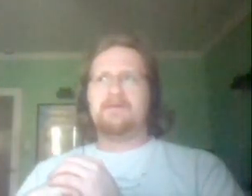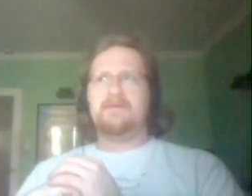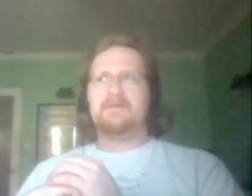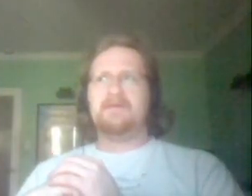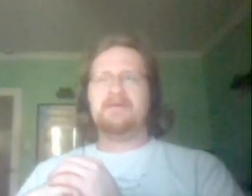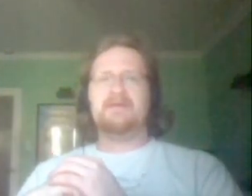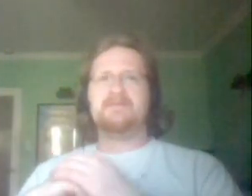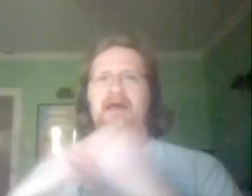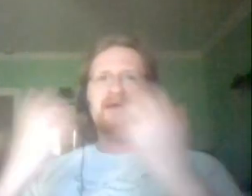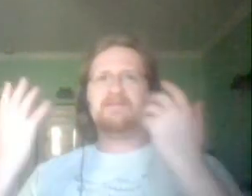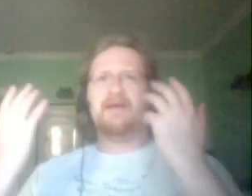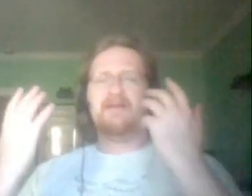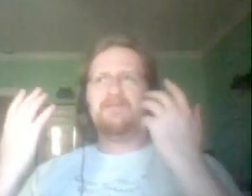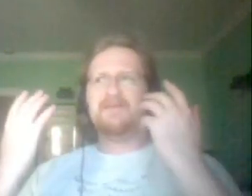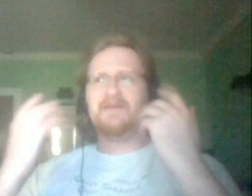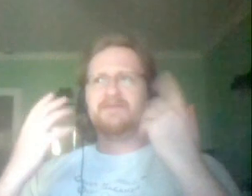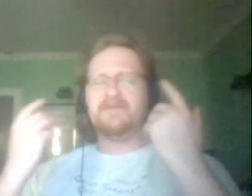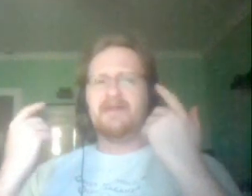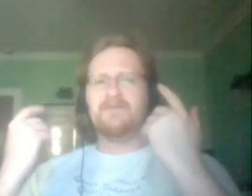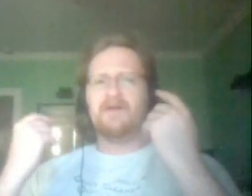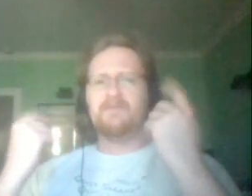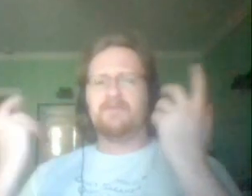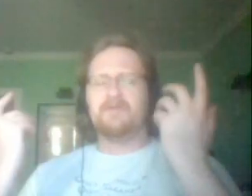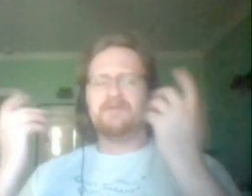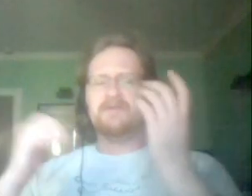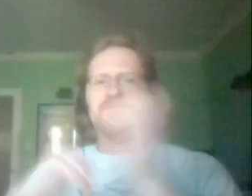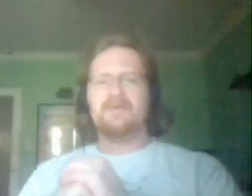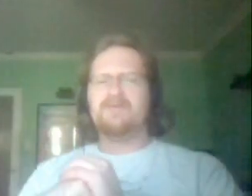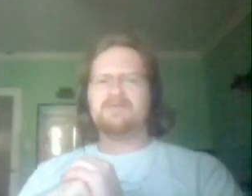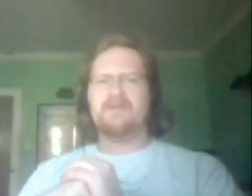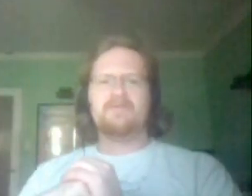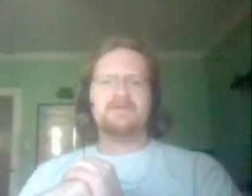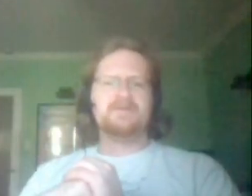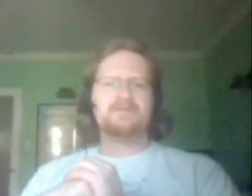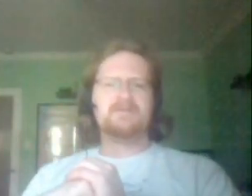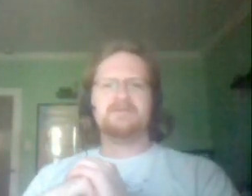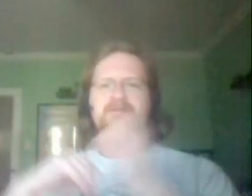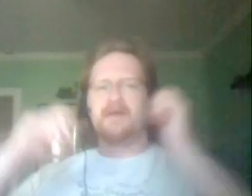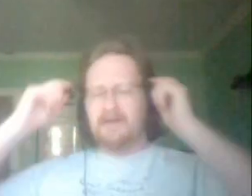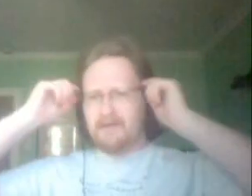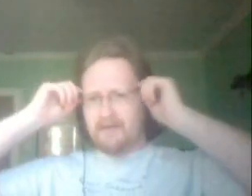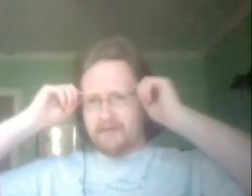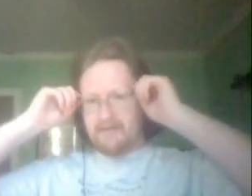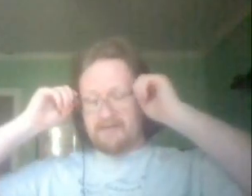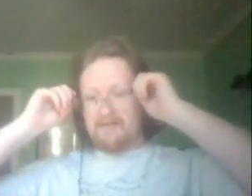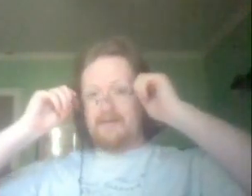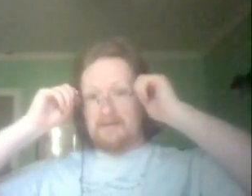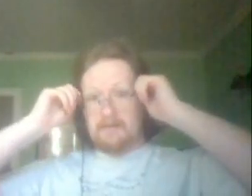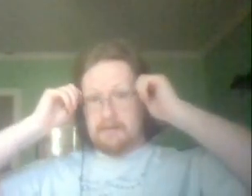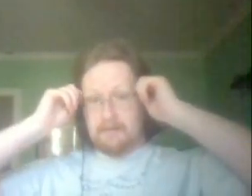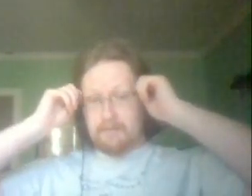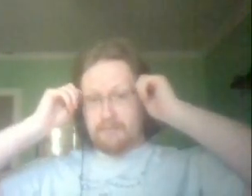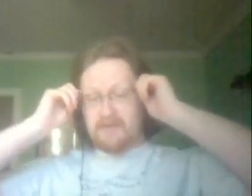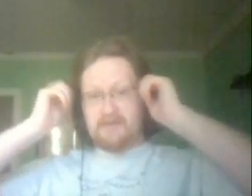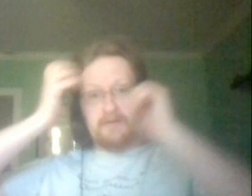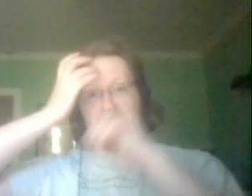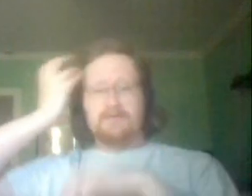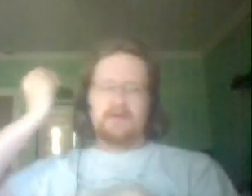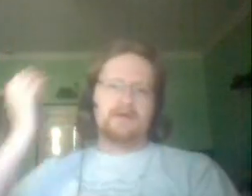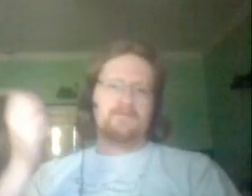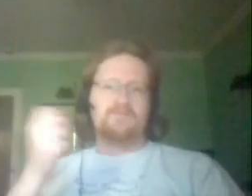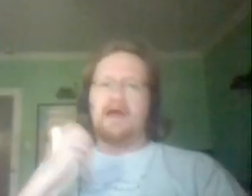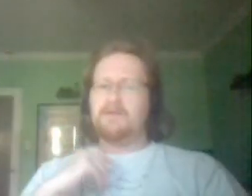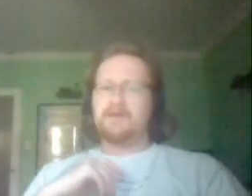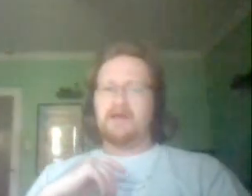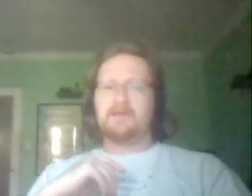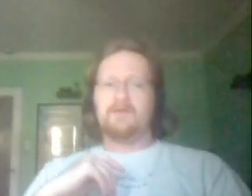you know, his eyes are kind of messed up, so he's got to, like, rub them with a itch or something. Maybe there's other reasons. I don't know. Let's see what he's doing